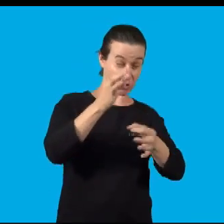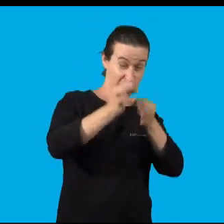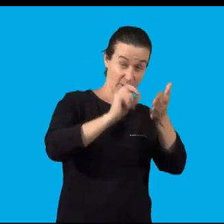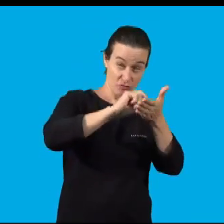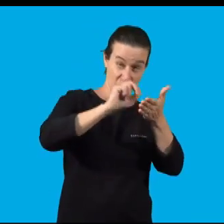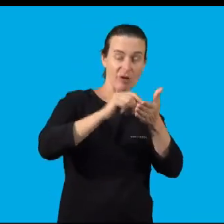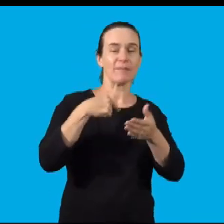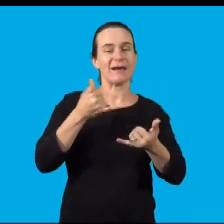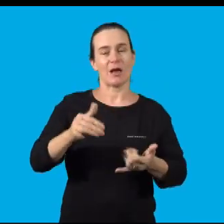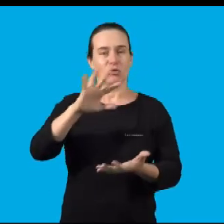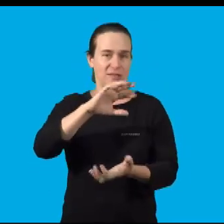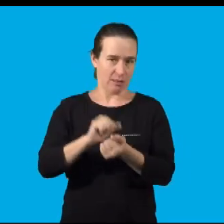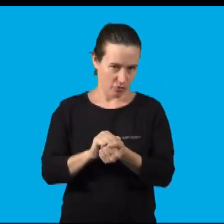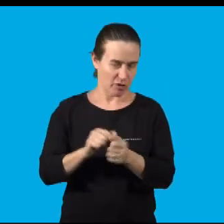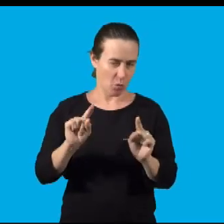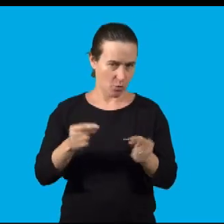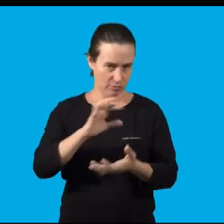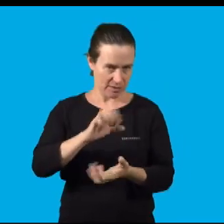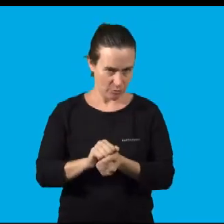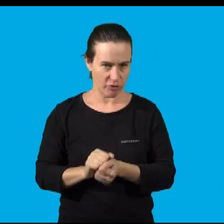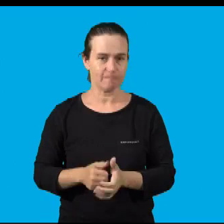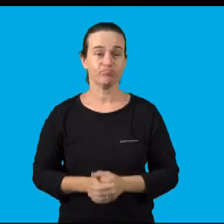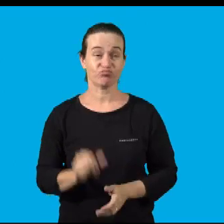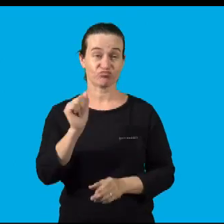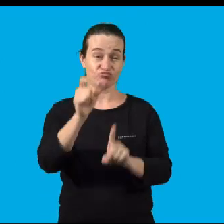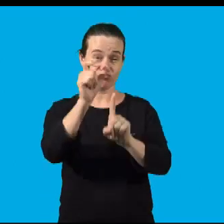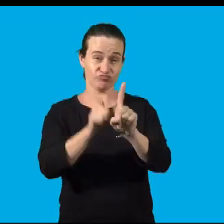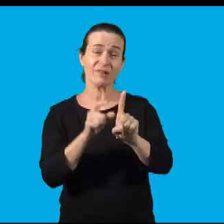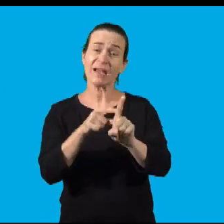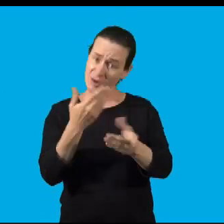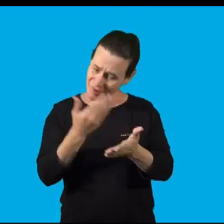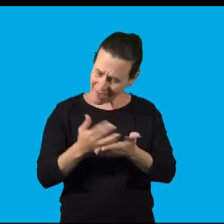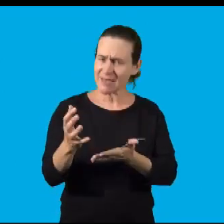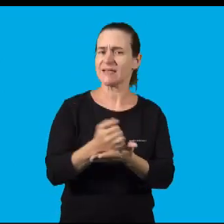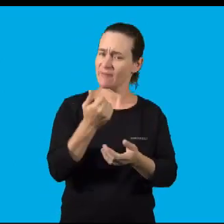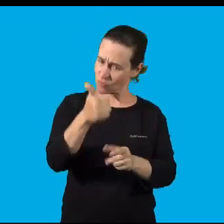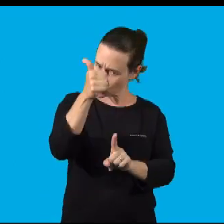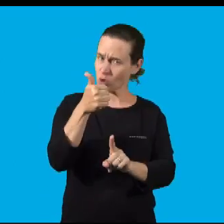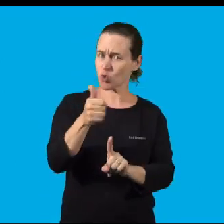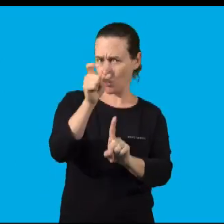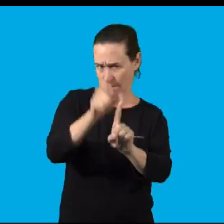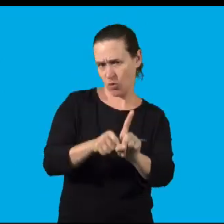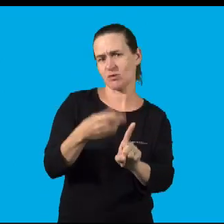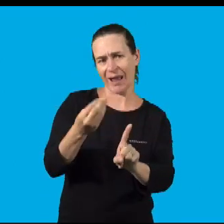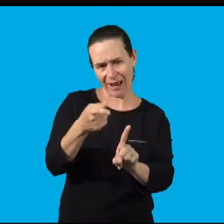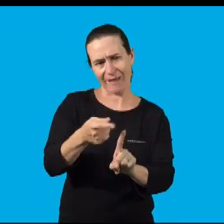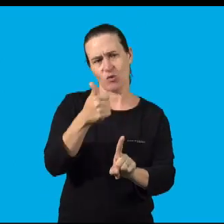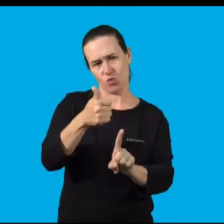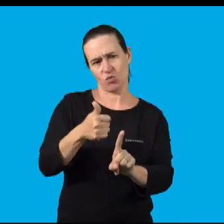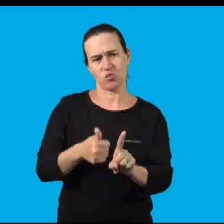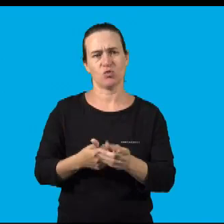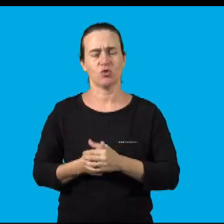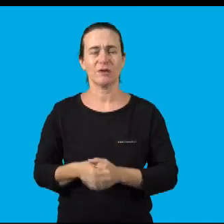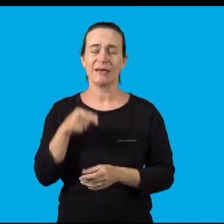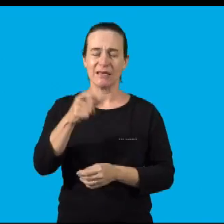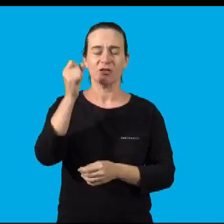we discussed in our first body paragraph. His character does have redeemable qualities and realizes that